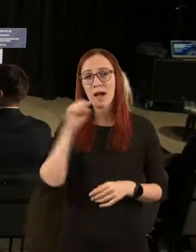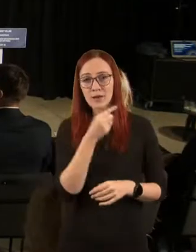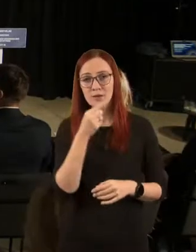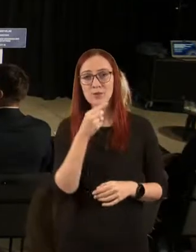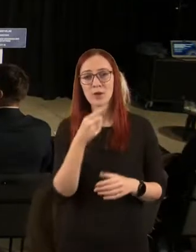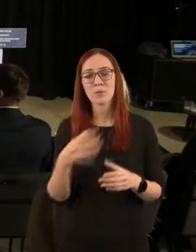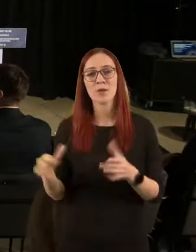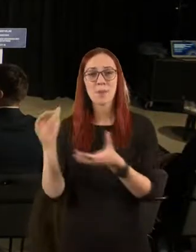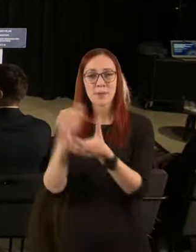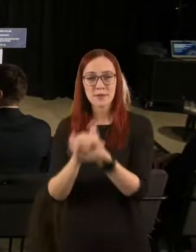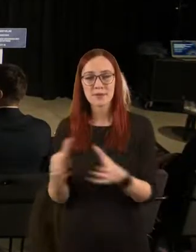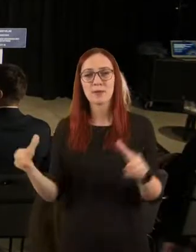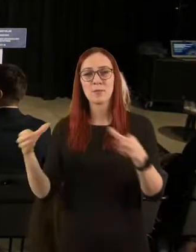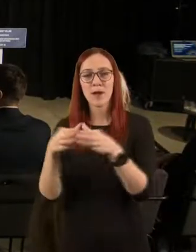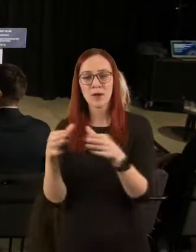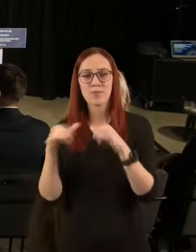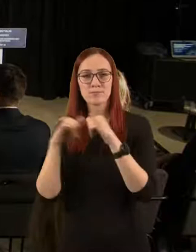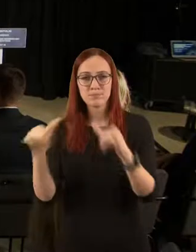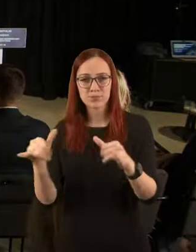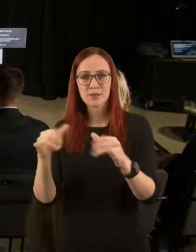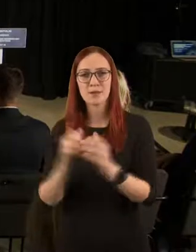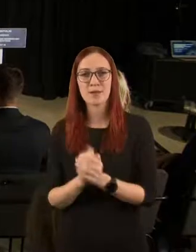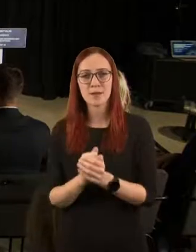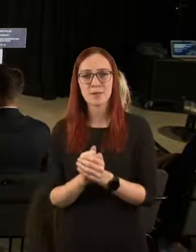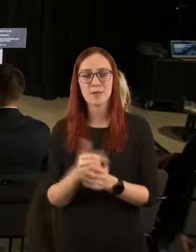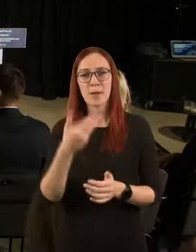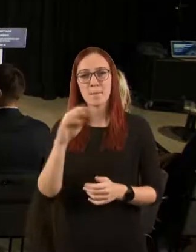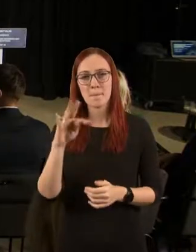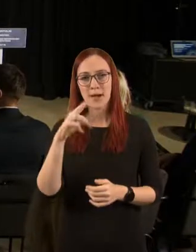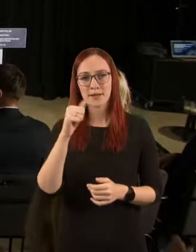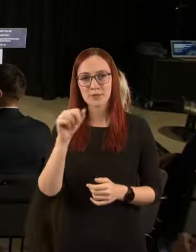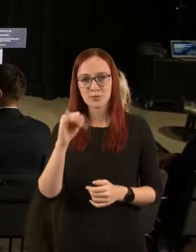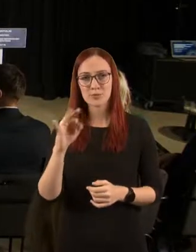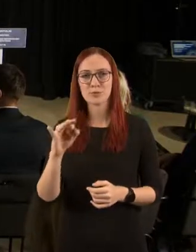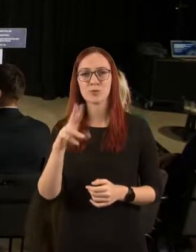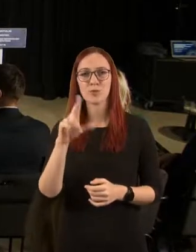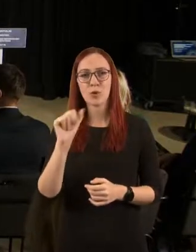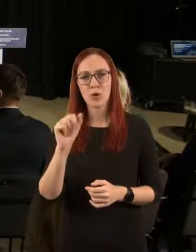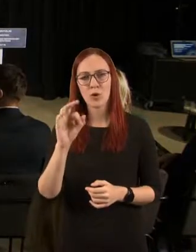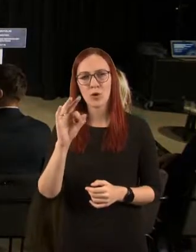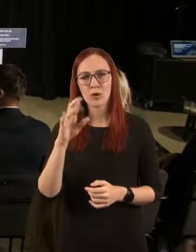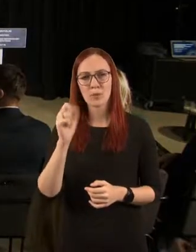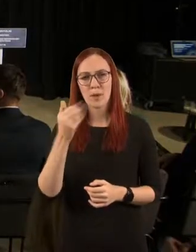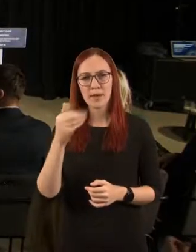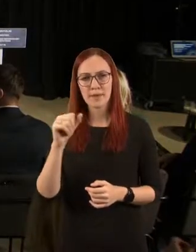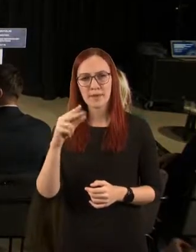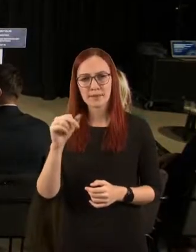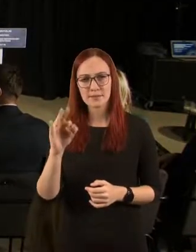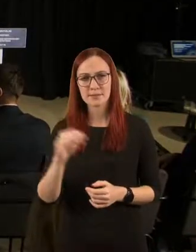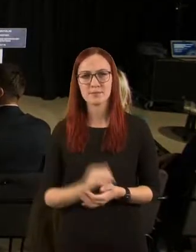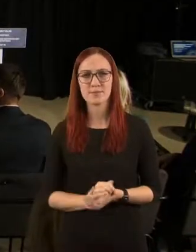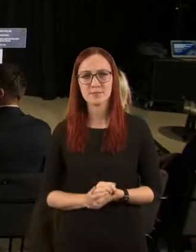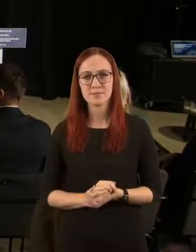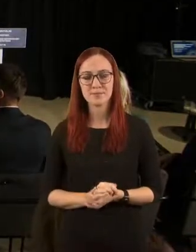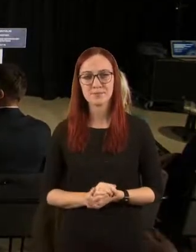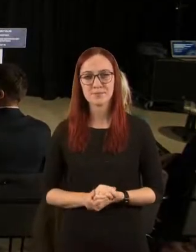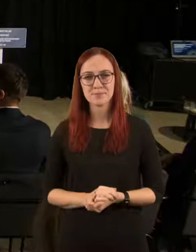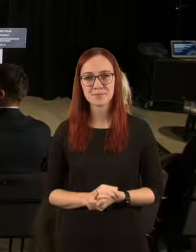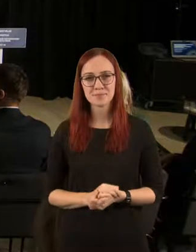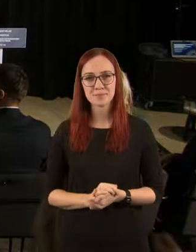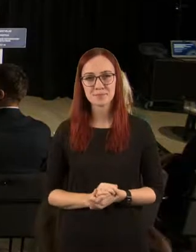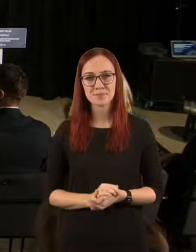Prime Minister. I will now give the floor to the Secretary General of the OECD, Mr. Mathias Cormann. Please, the floor is